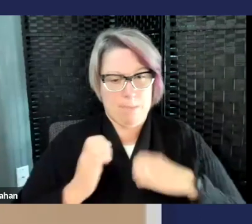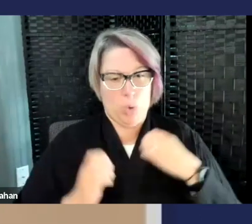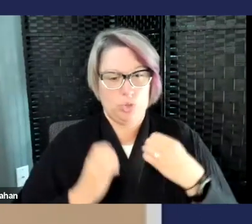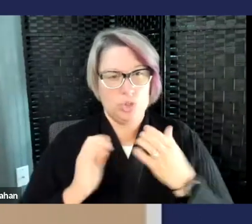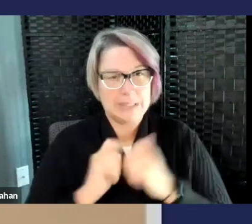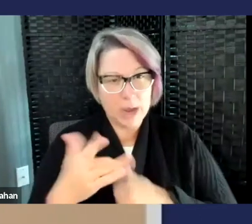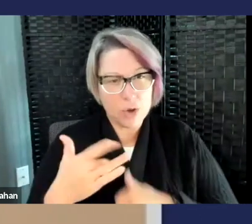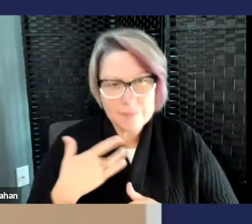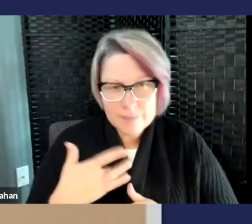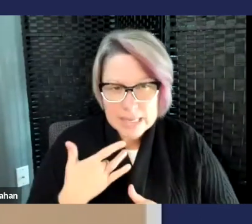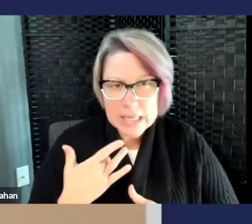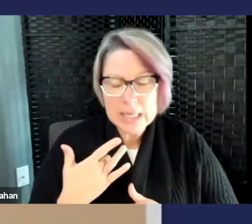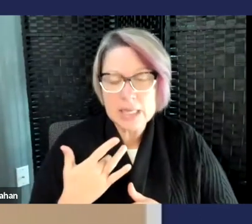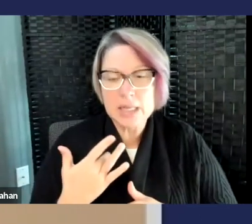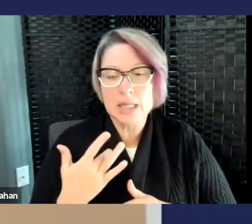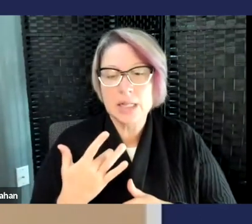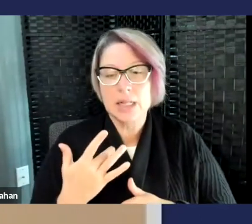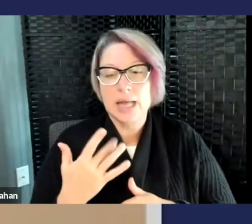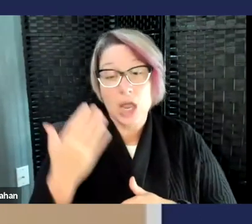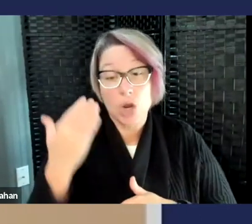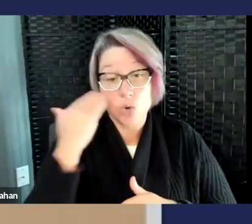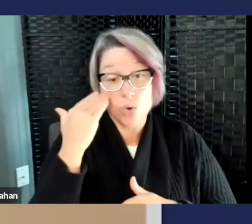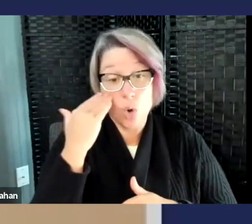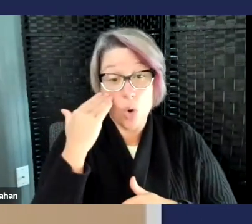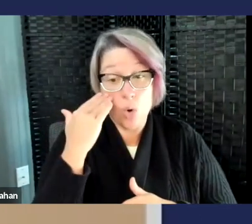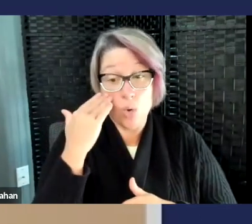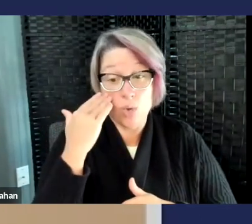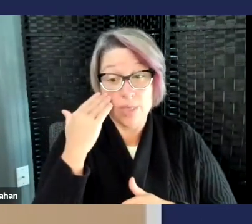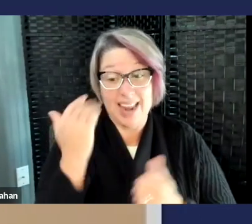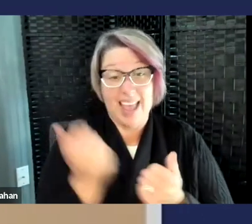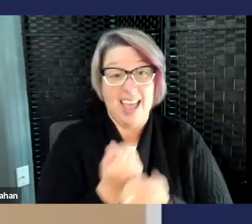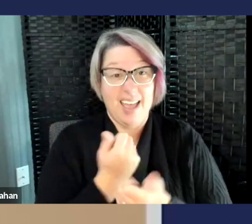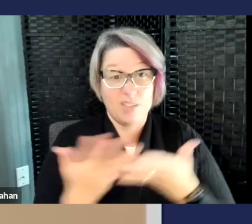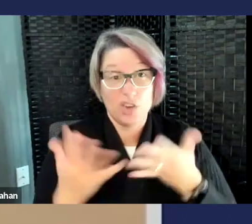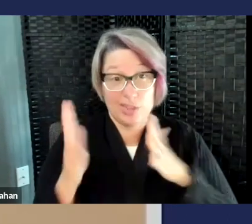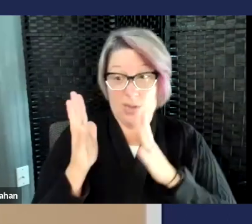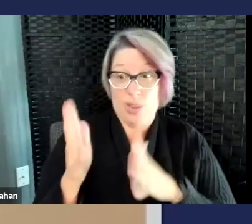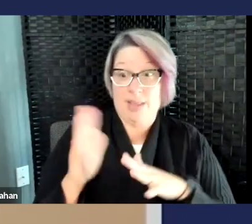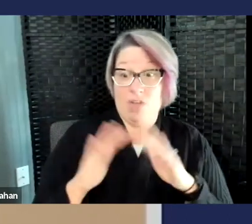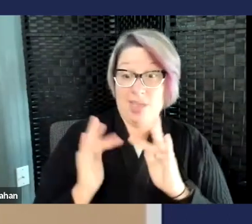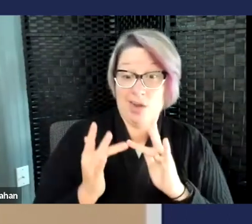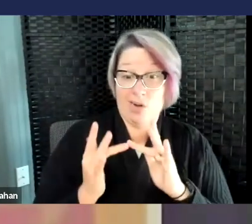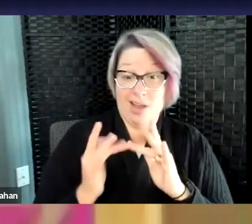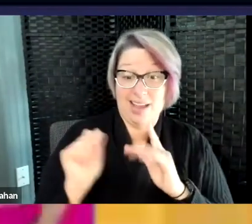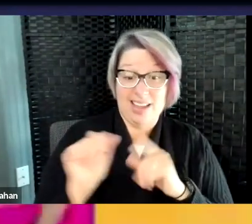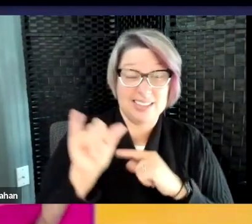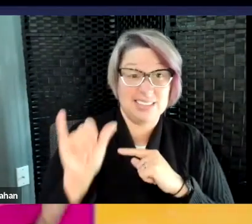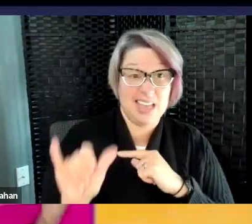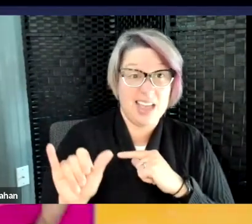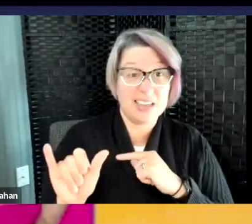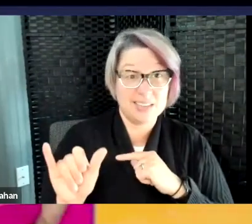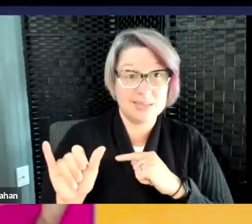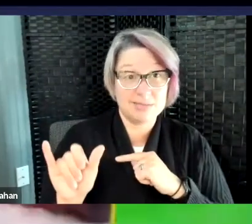often, and then just know that everything you leave on the internet can stay, and it can be harmful to you